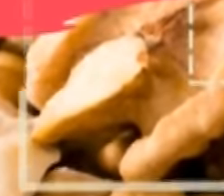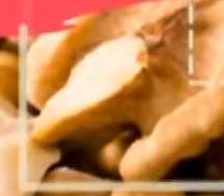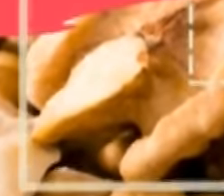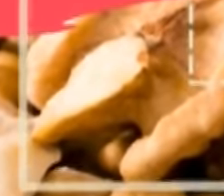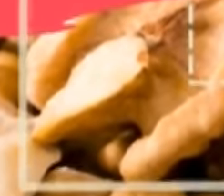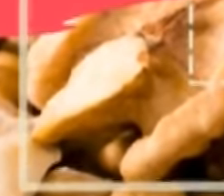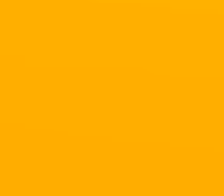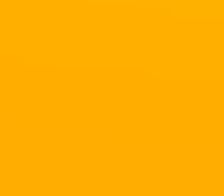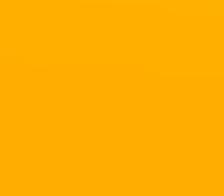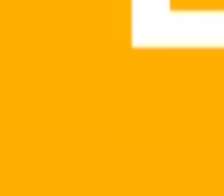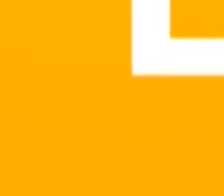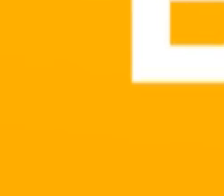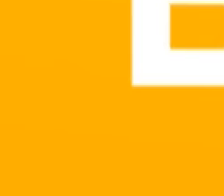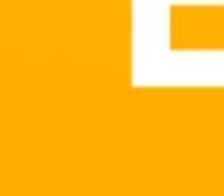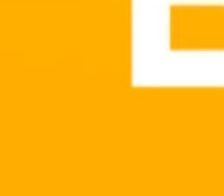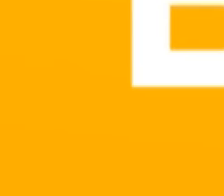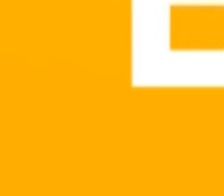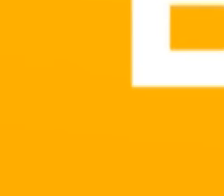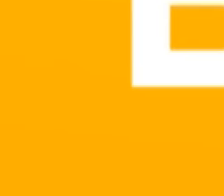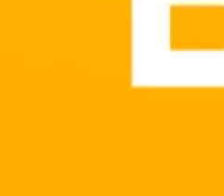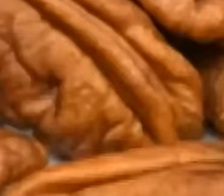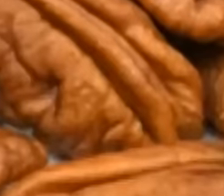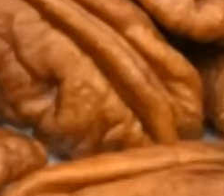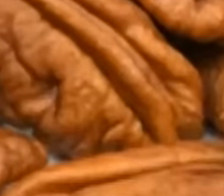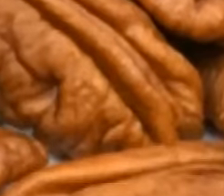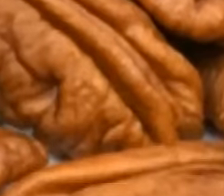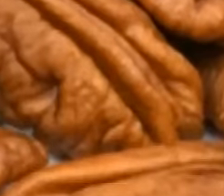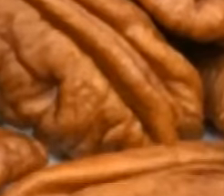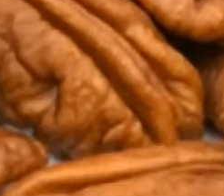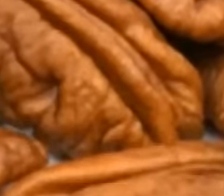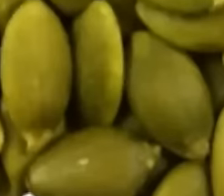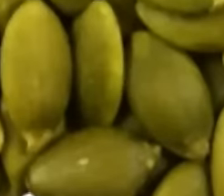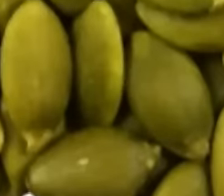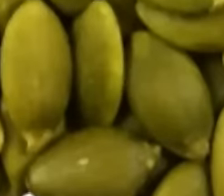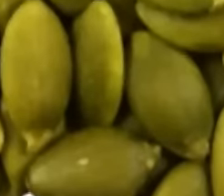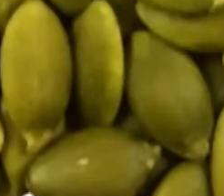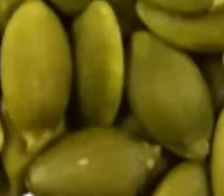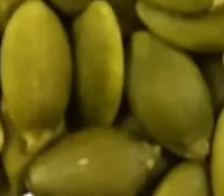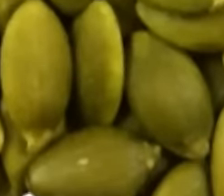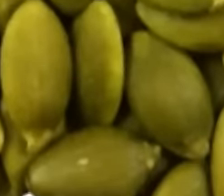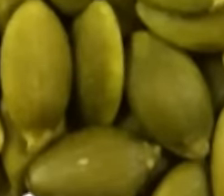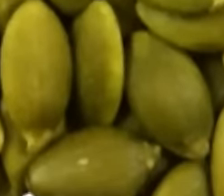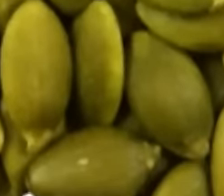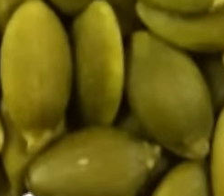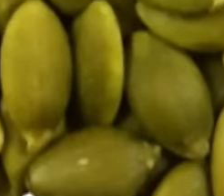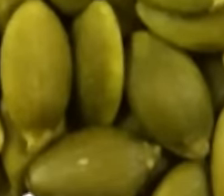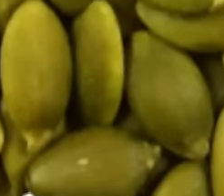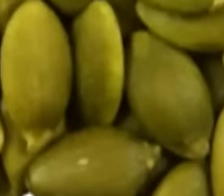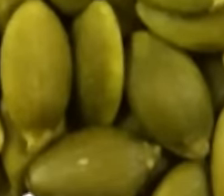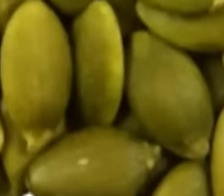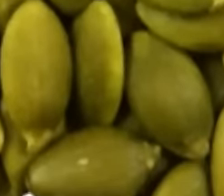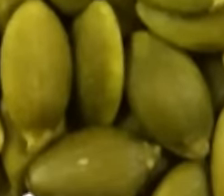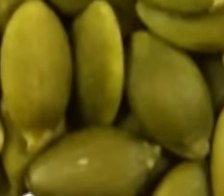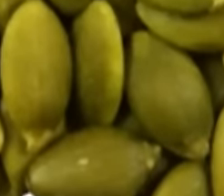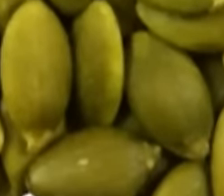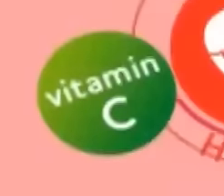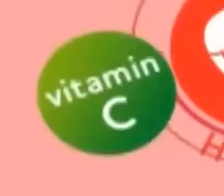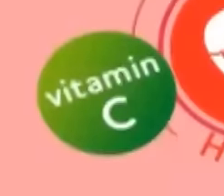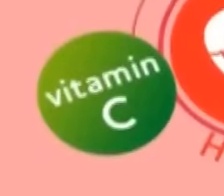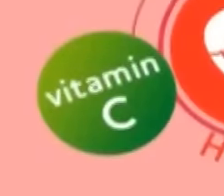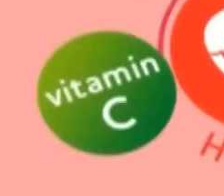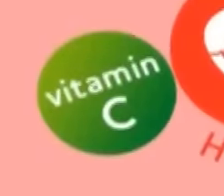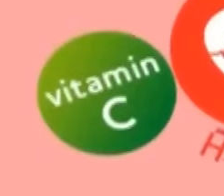Amp up your vitamin B1 with pecans. Pumpkin seeds are loaded with iron, protein, and zinc. And dried cranberries,